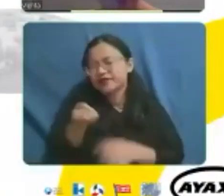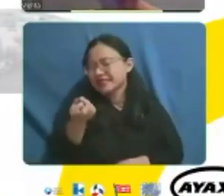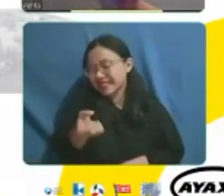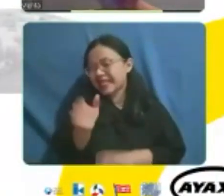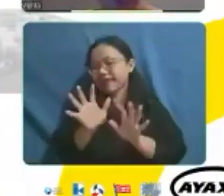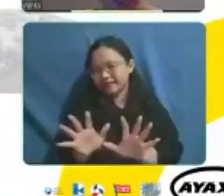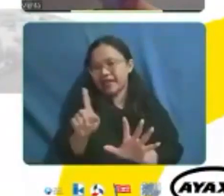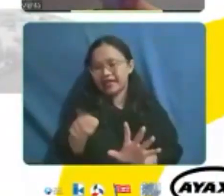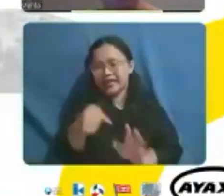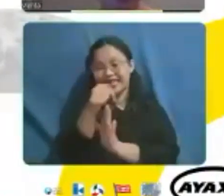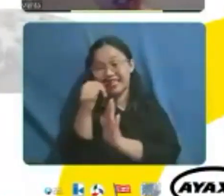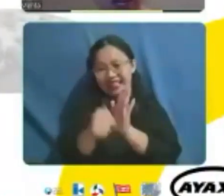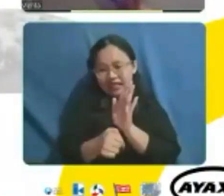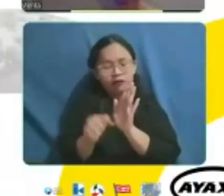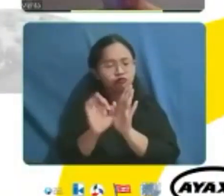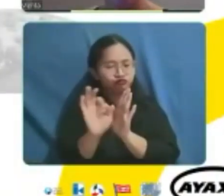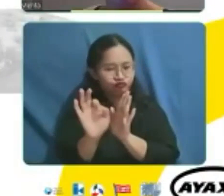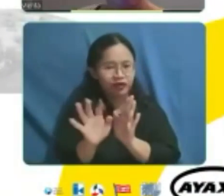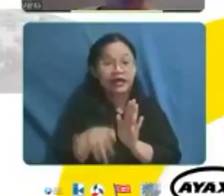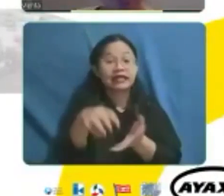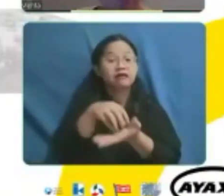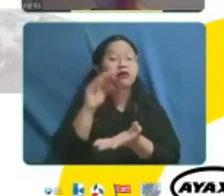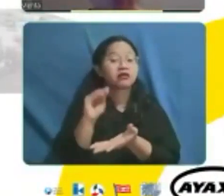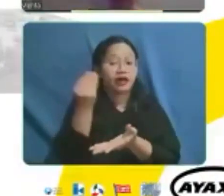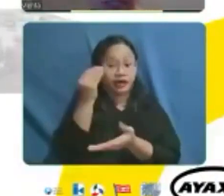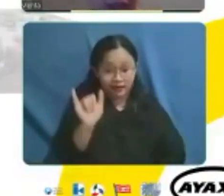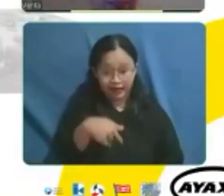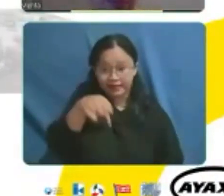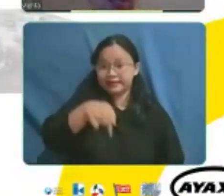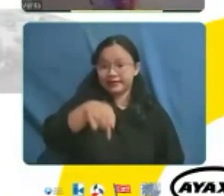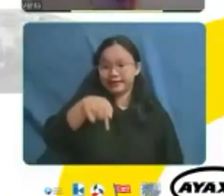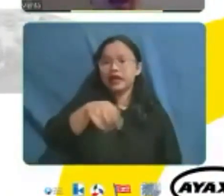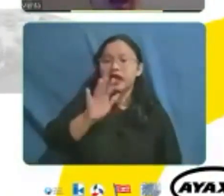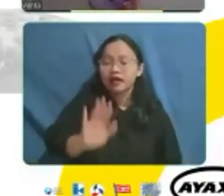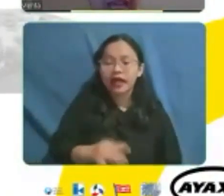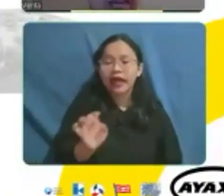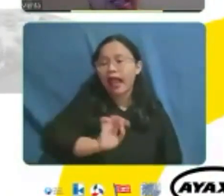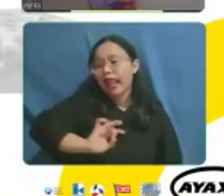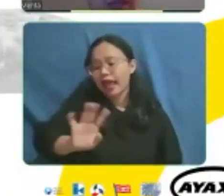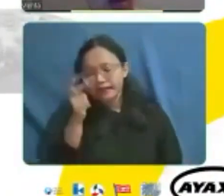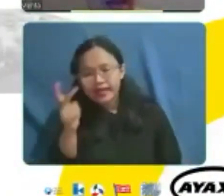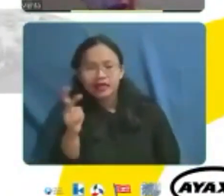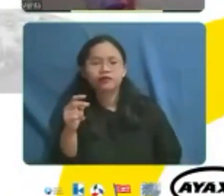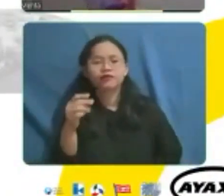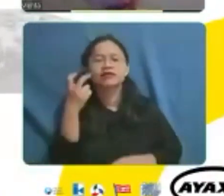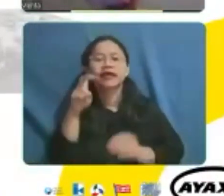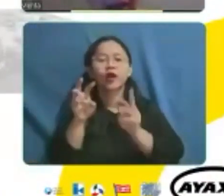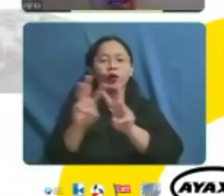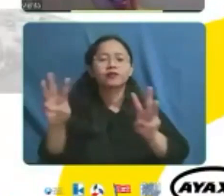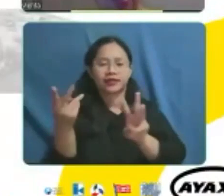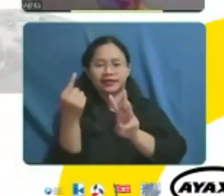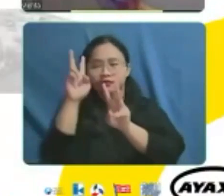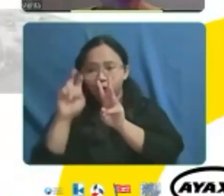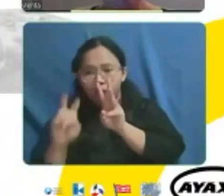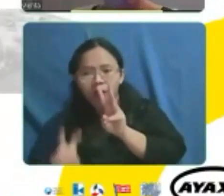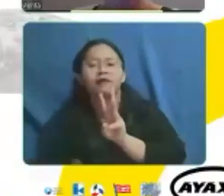slide. So for Jakarta, there are a lot of wonderful examples for how data is being on health impacts